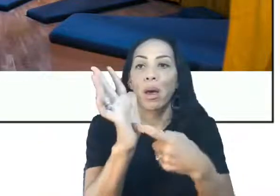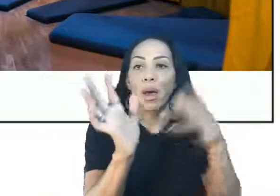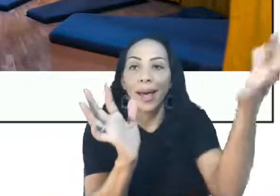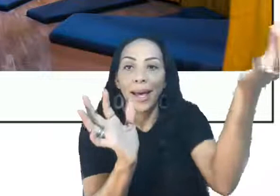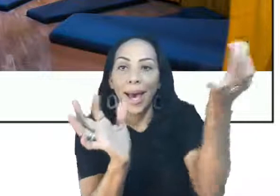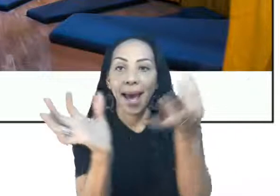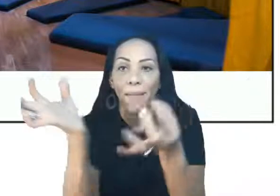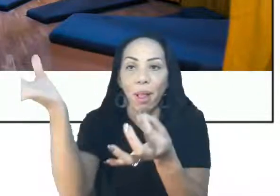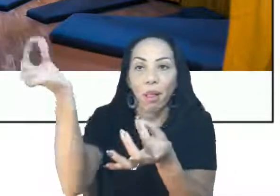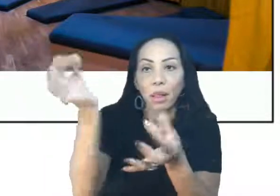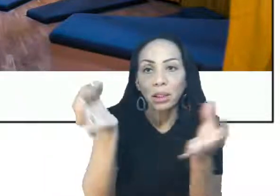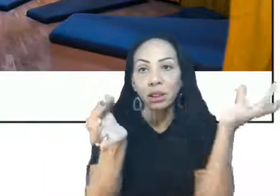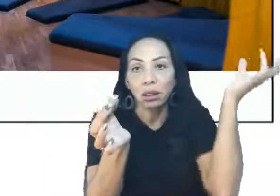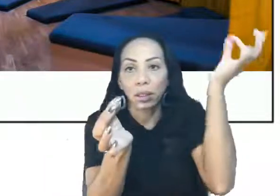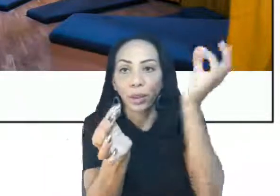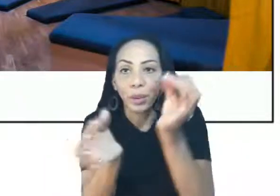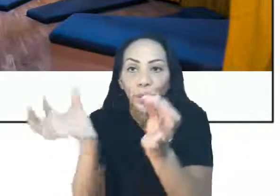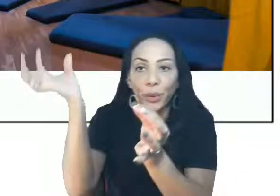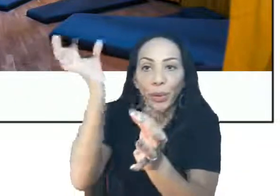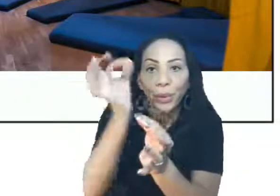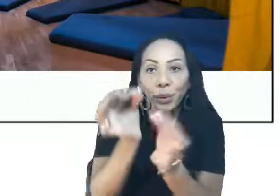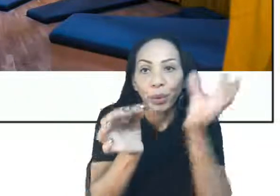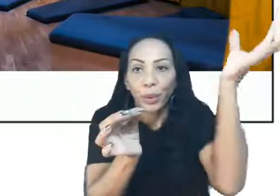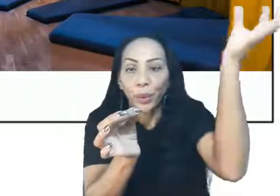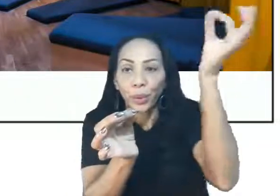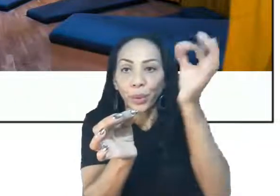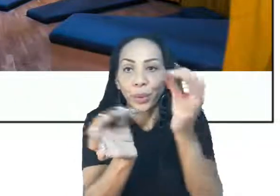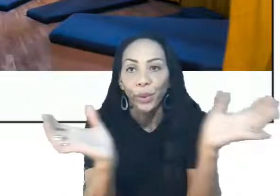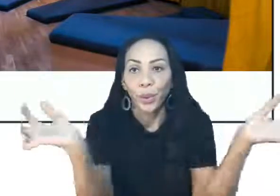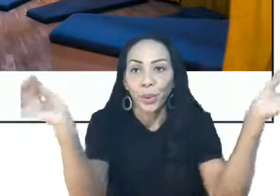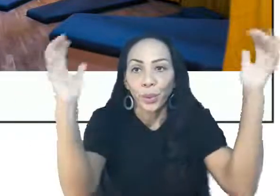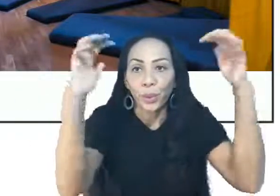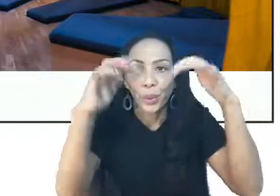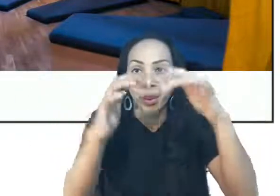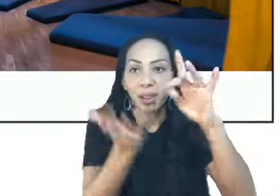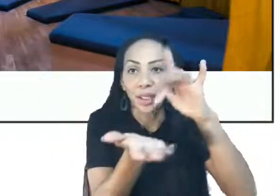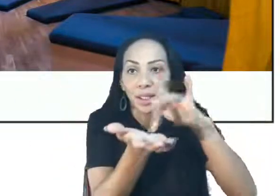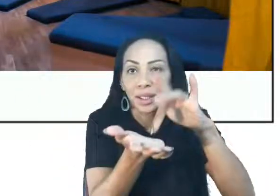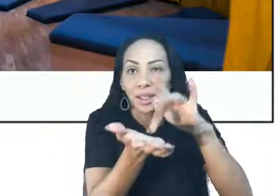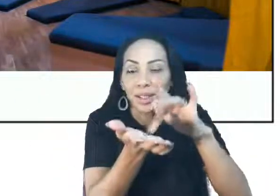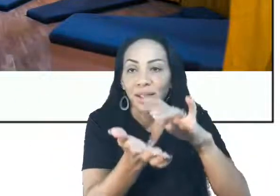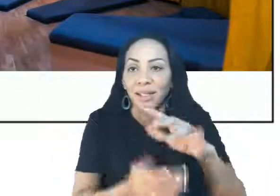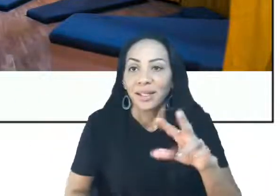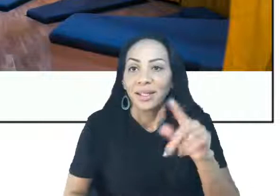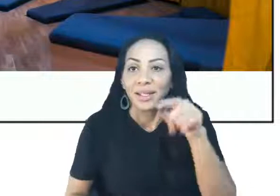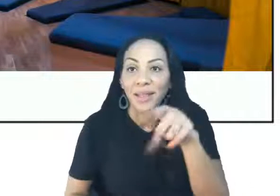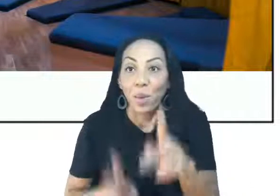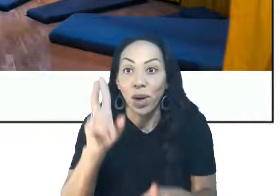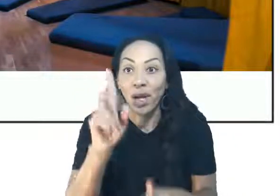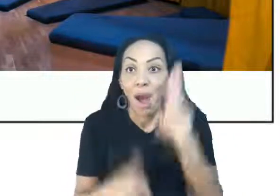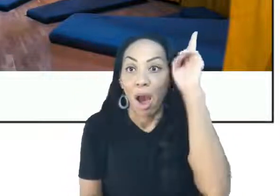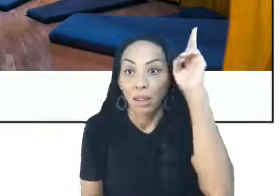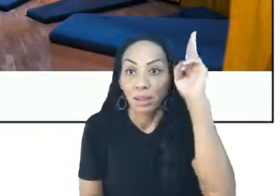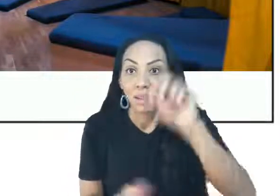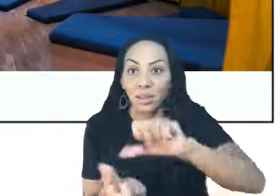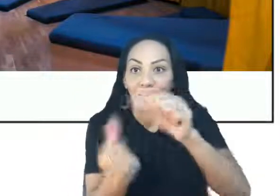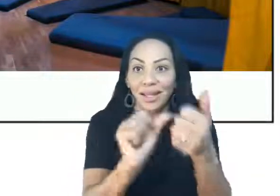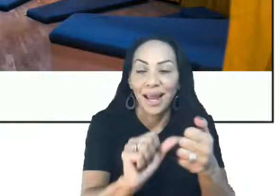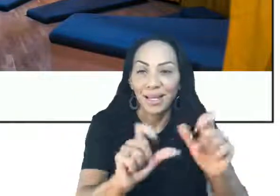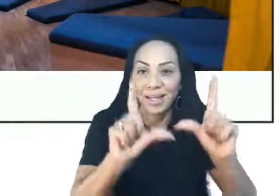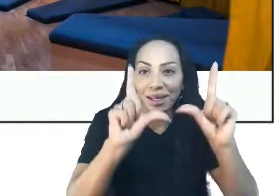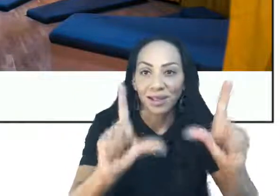center of the installation. And then we cut to a stream of falling sand and someone's hand playing and